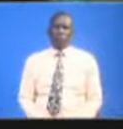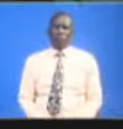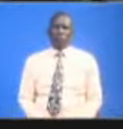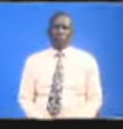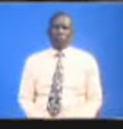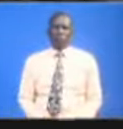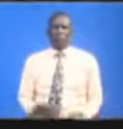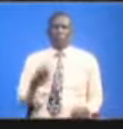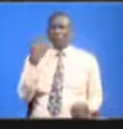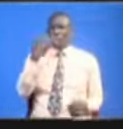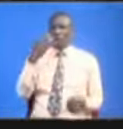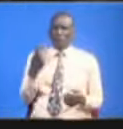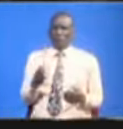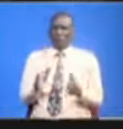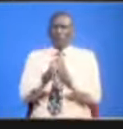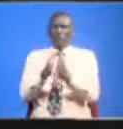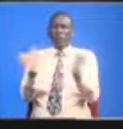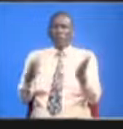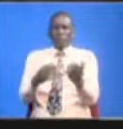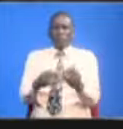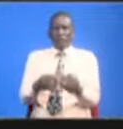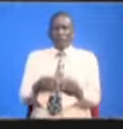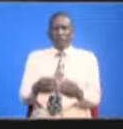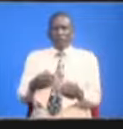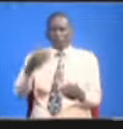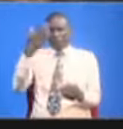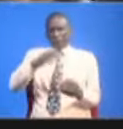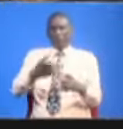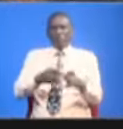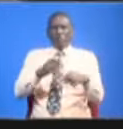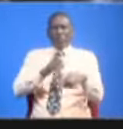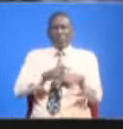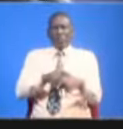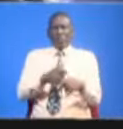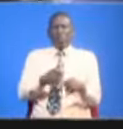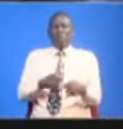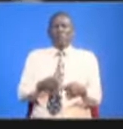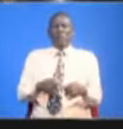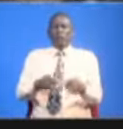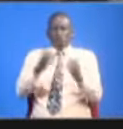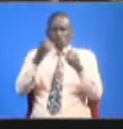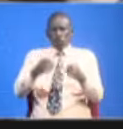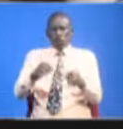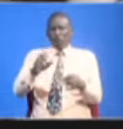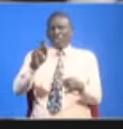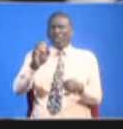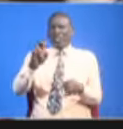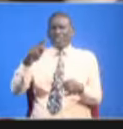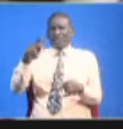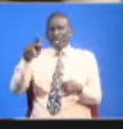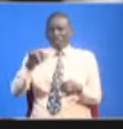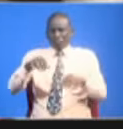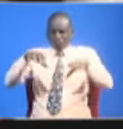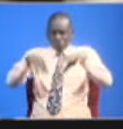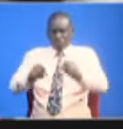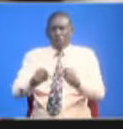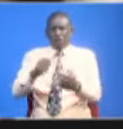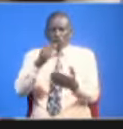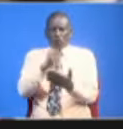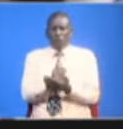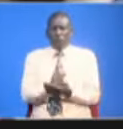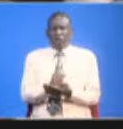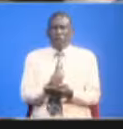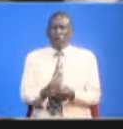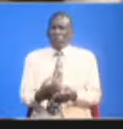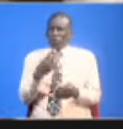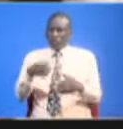Rigathi Gachagua's public debut since his predecessor Kithure Kindiki took over office was at a funeral service in